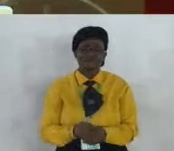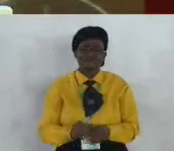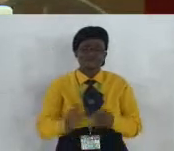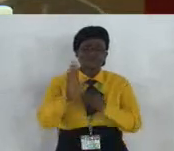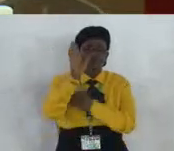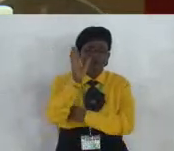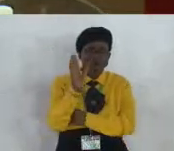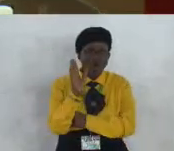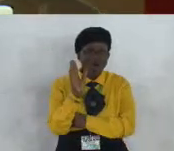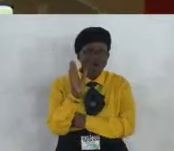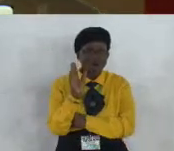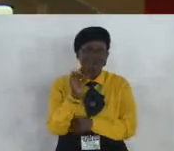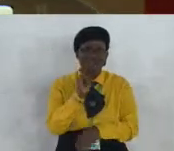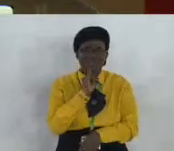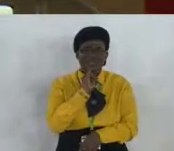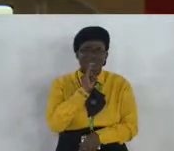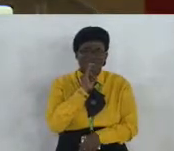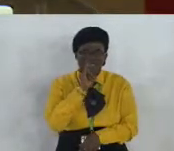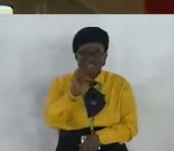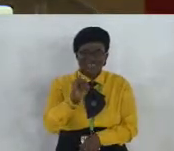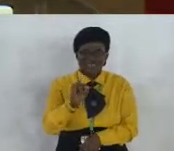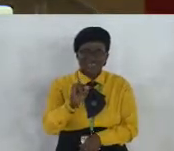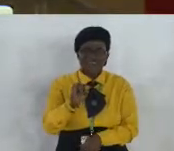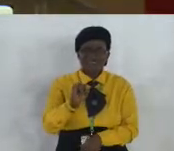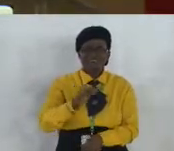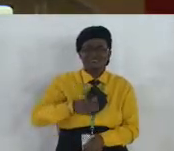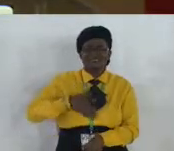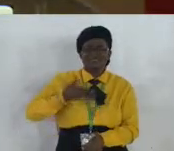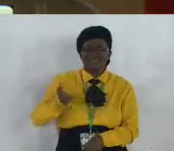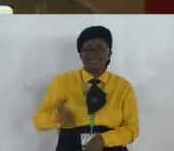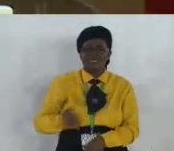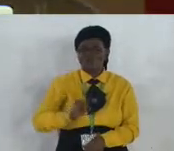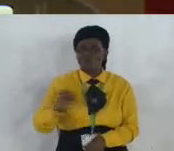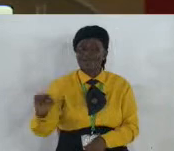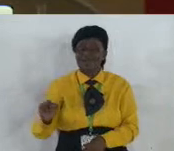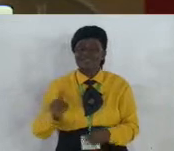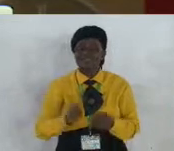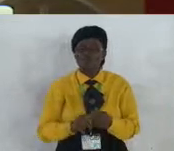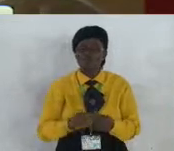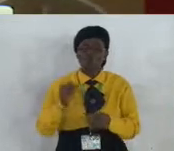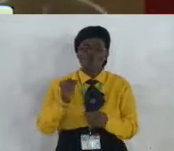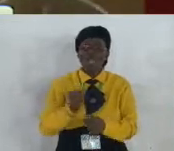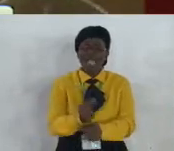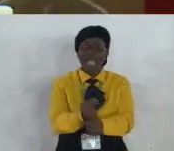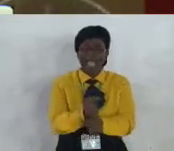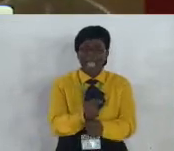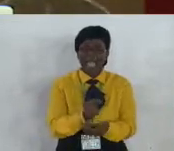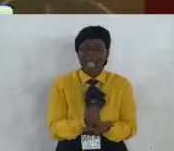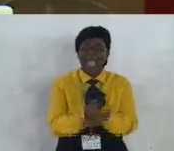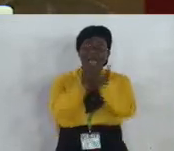God is willing to help you defeat the devil.